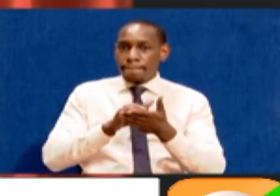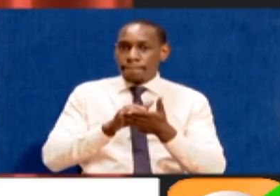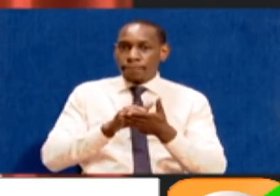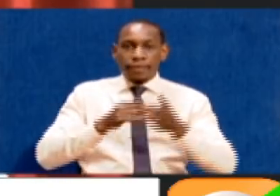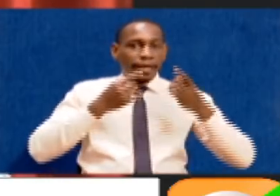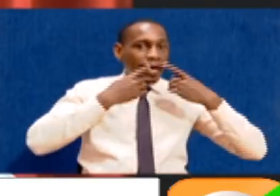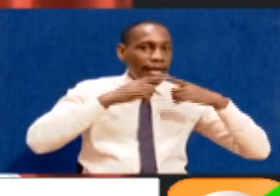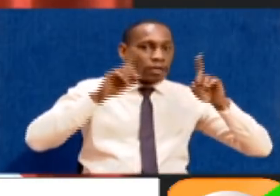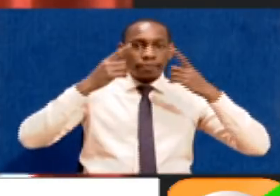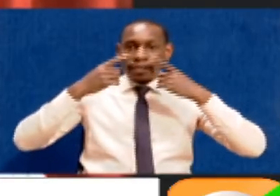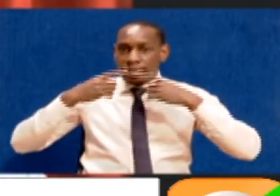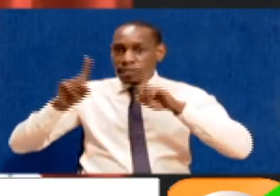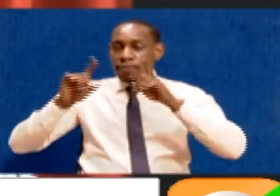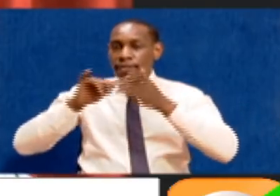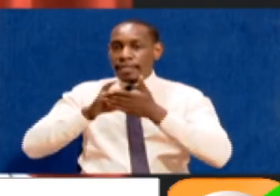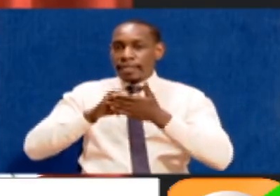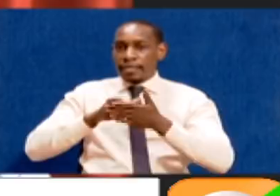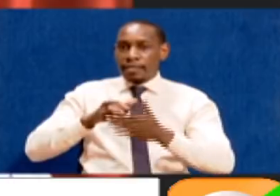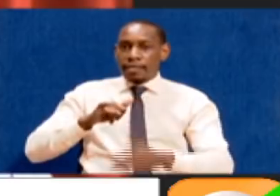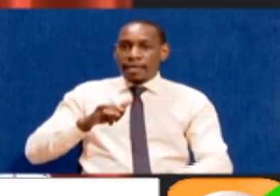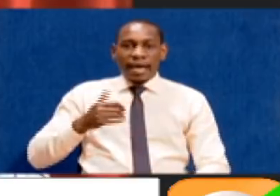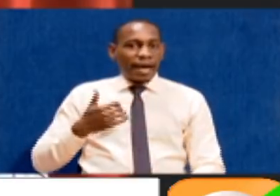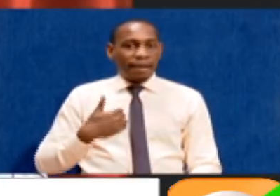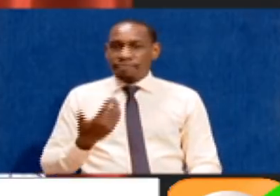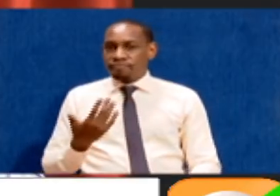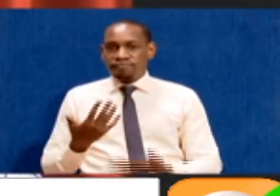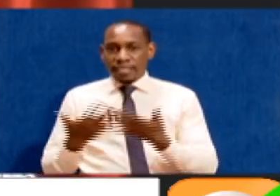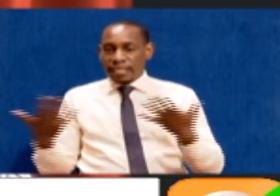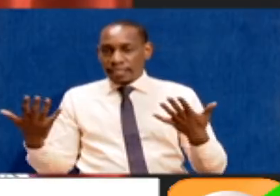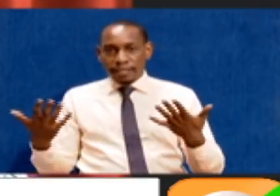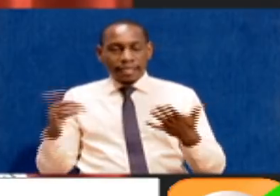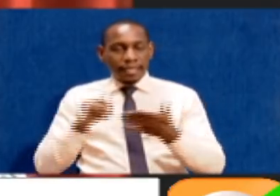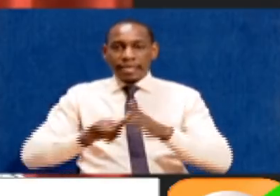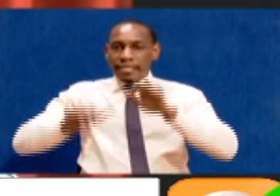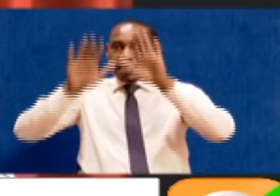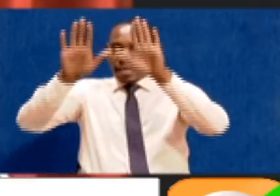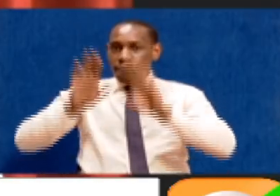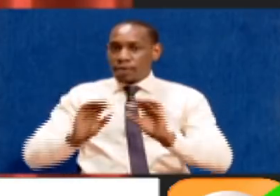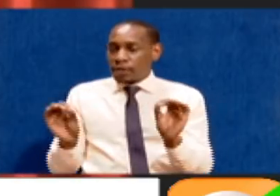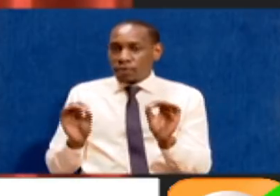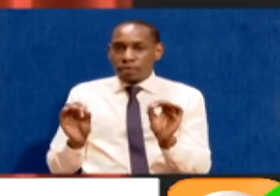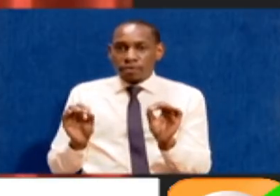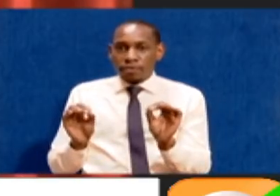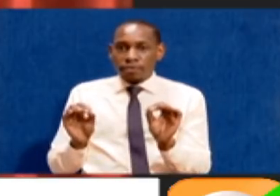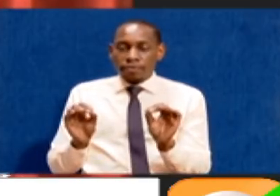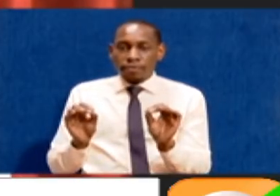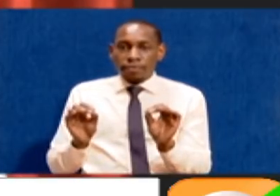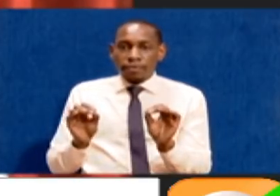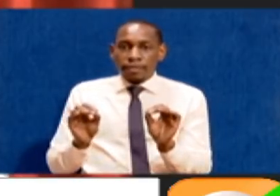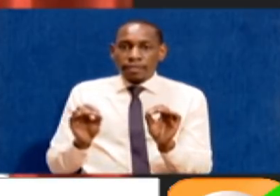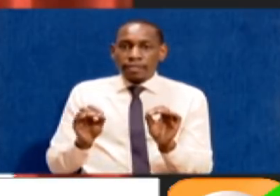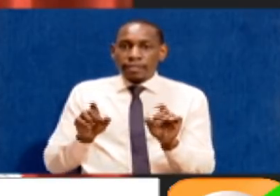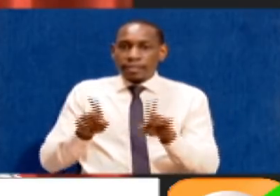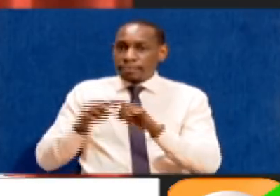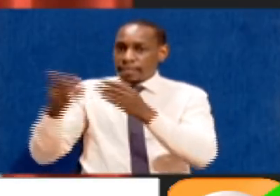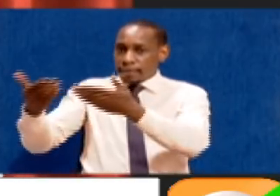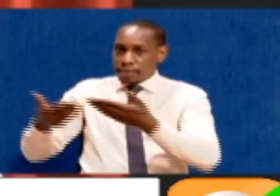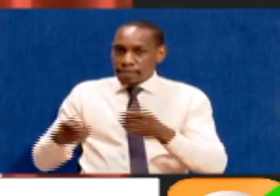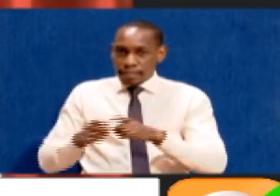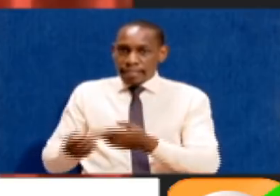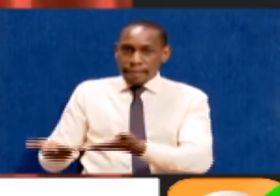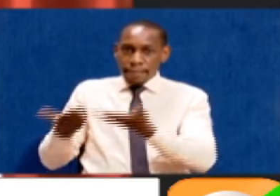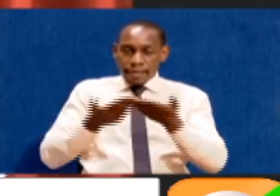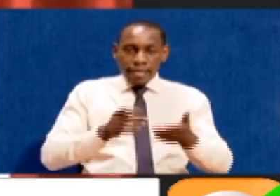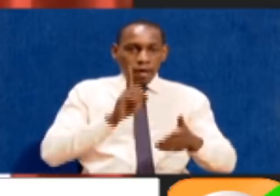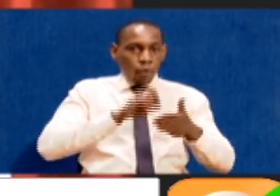the announcement that I have brought this, it's not important. It is not important.